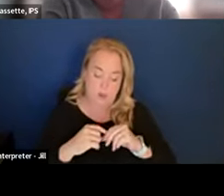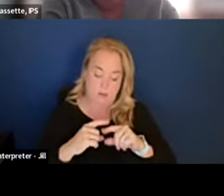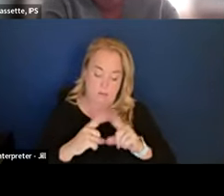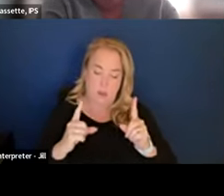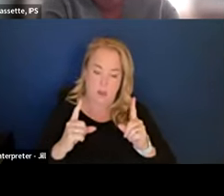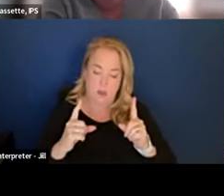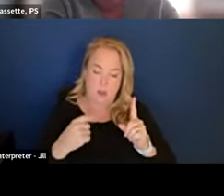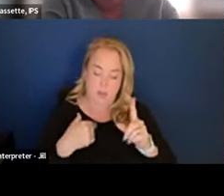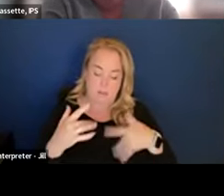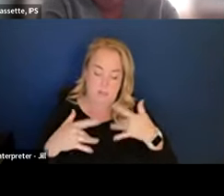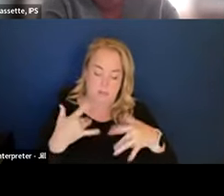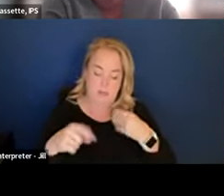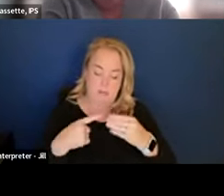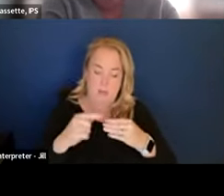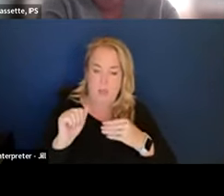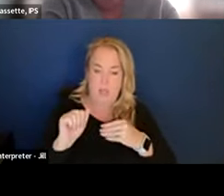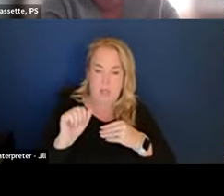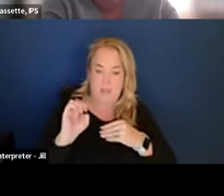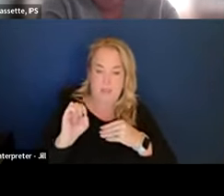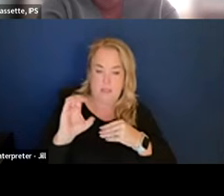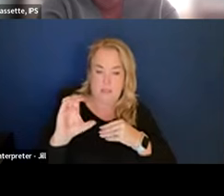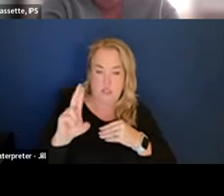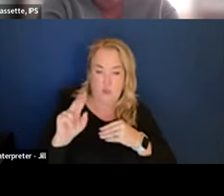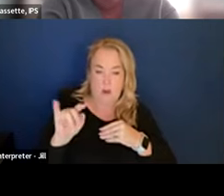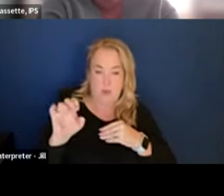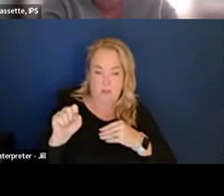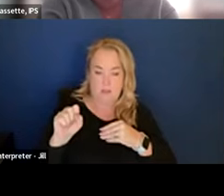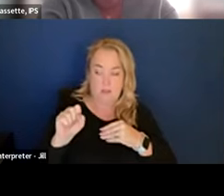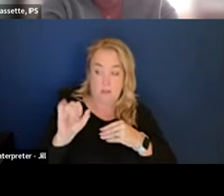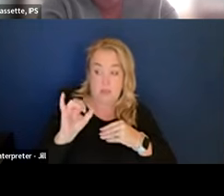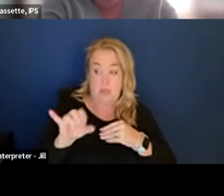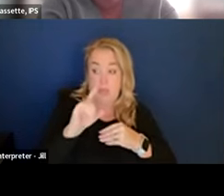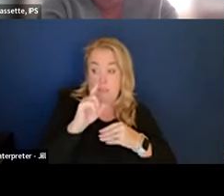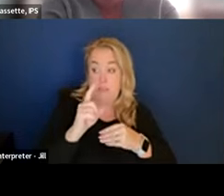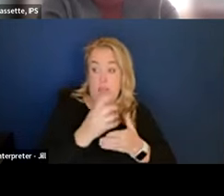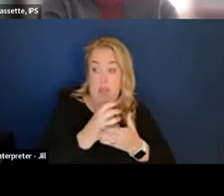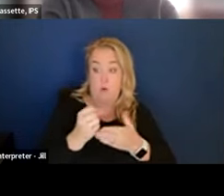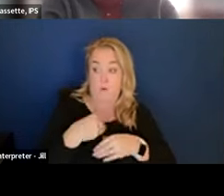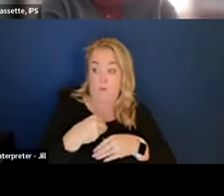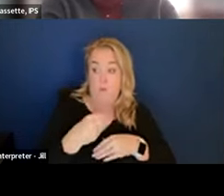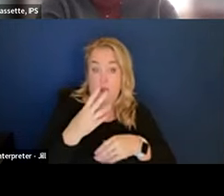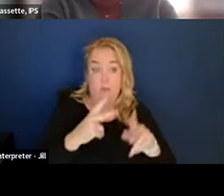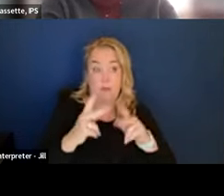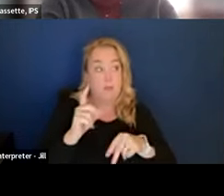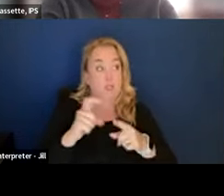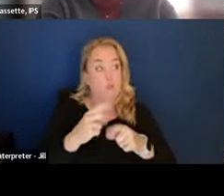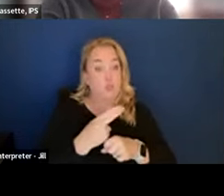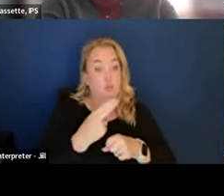excited about AEC Unites, they have run out of white people. They've got to start